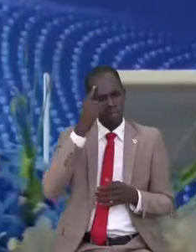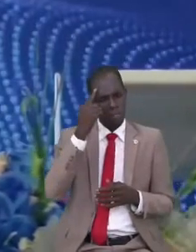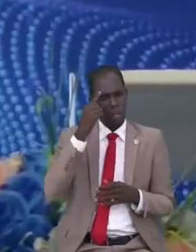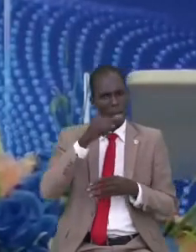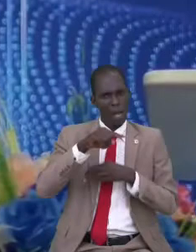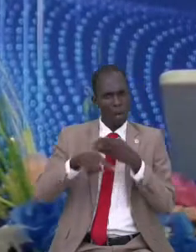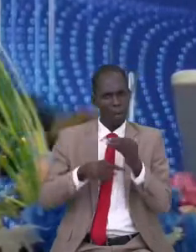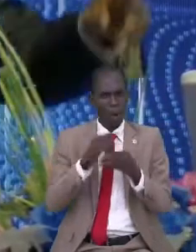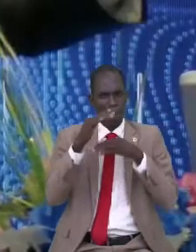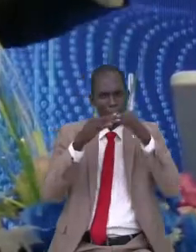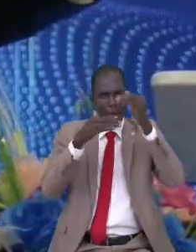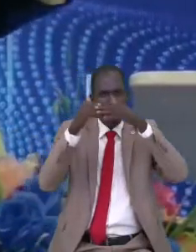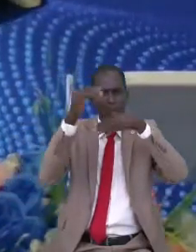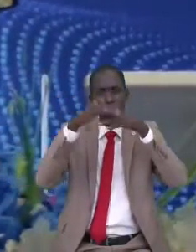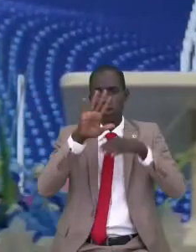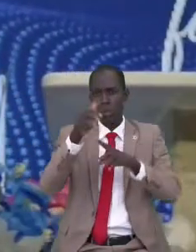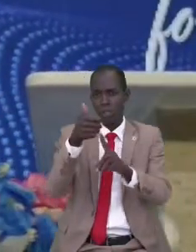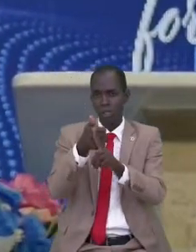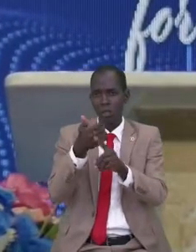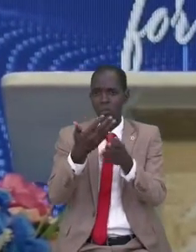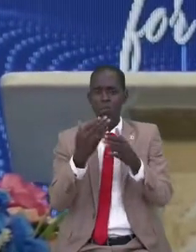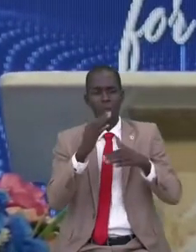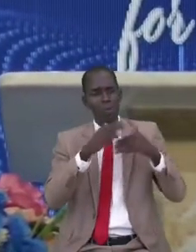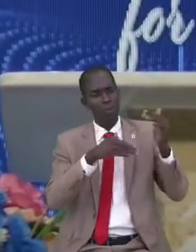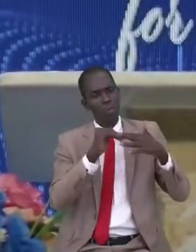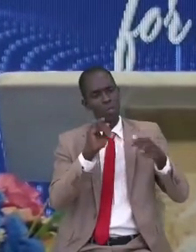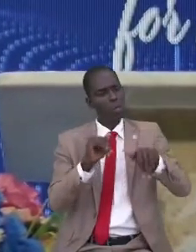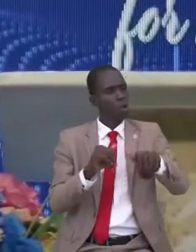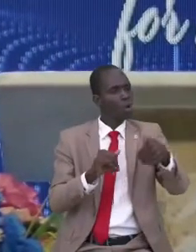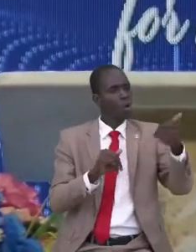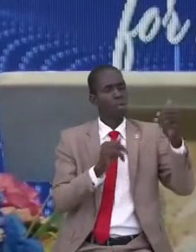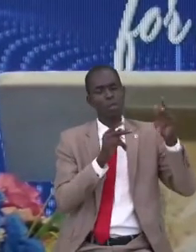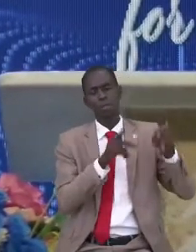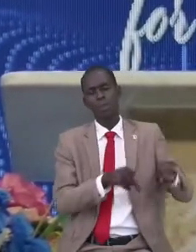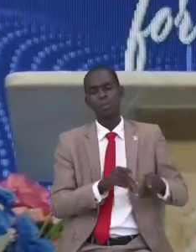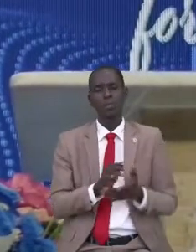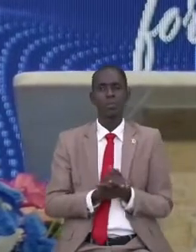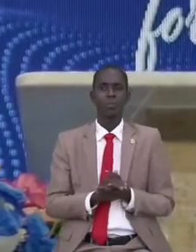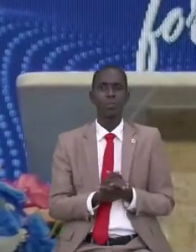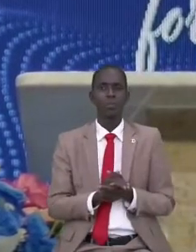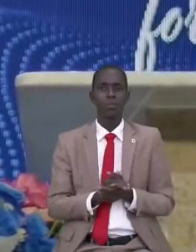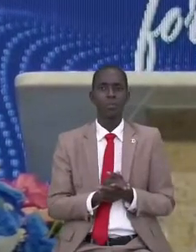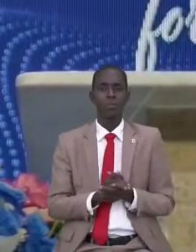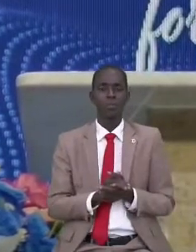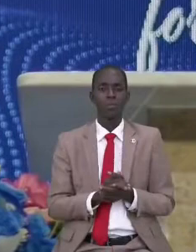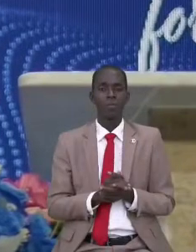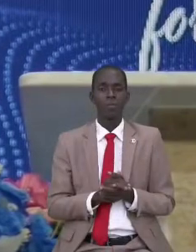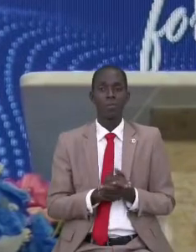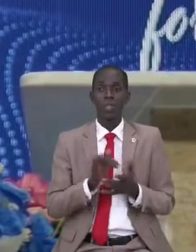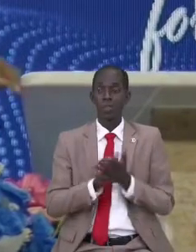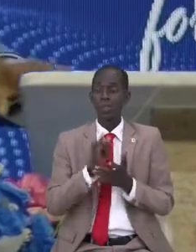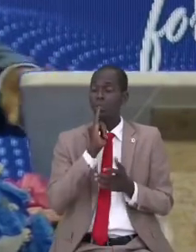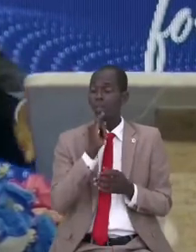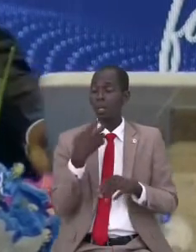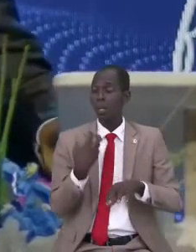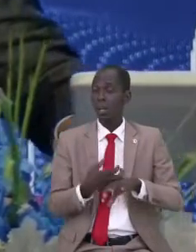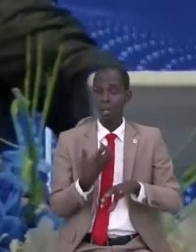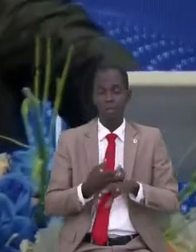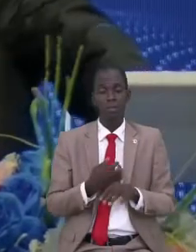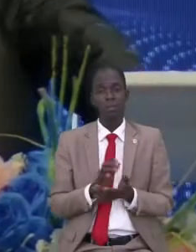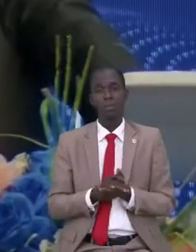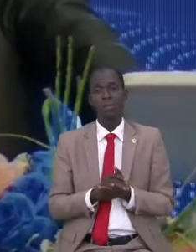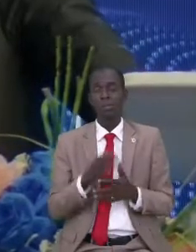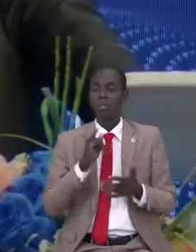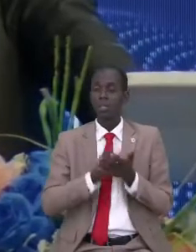up yourself before you try to build up another one? That's tough. That's difficult. If you are